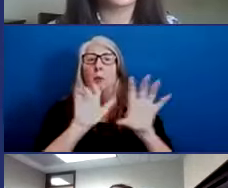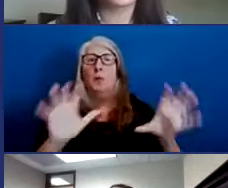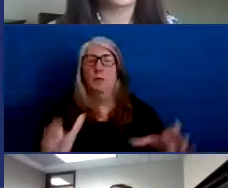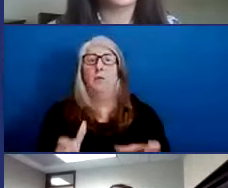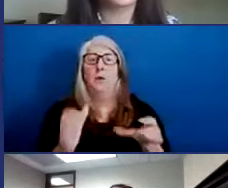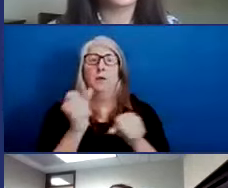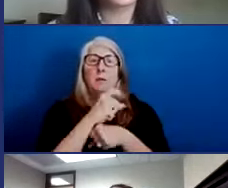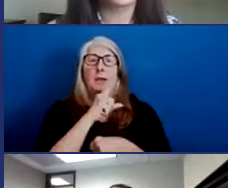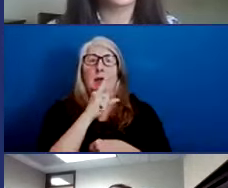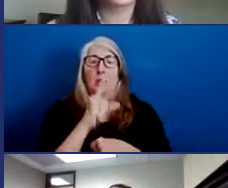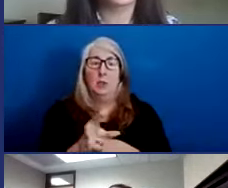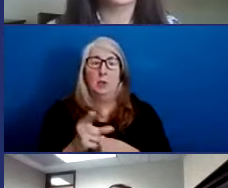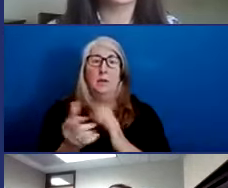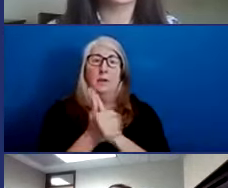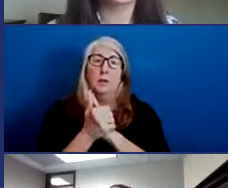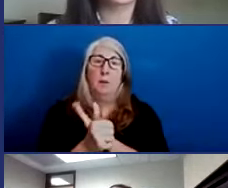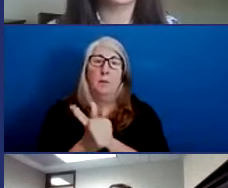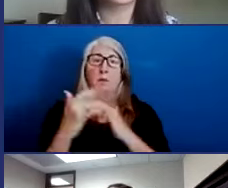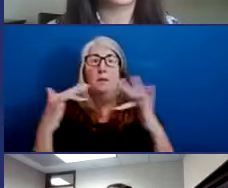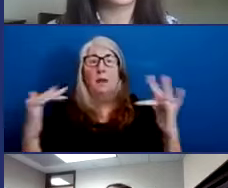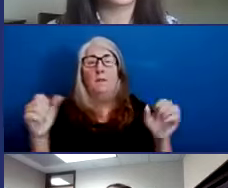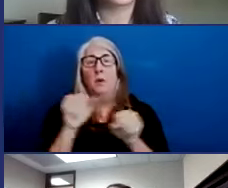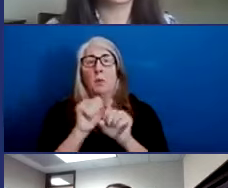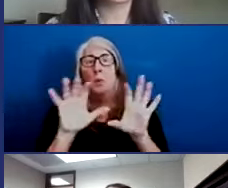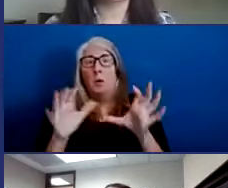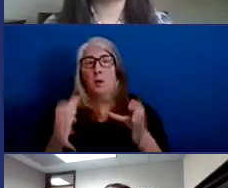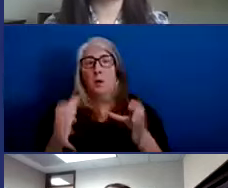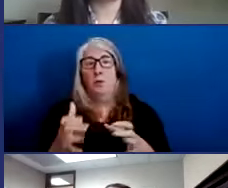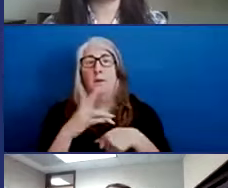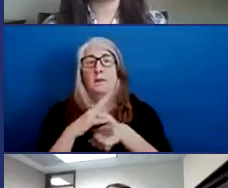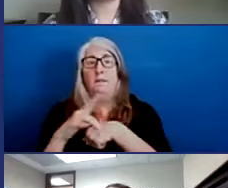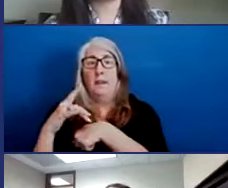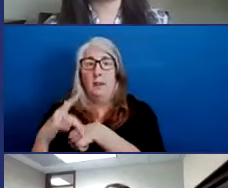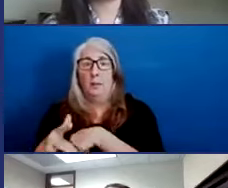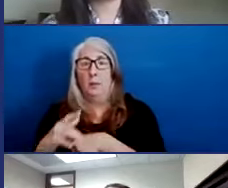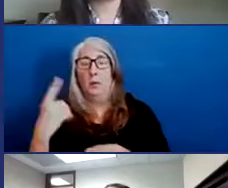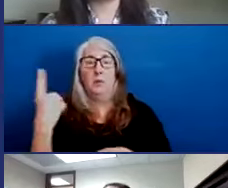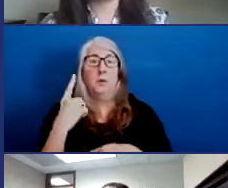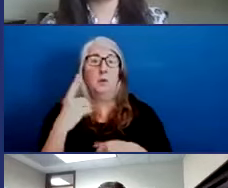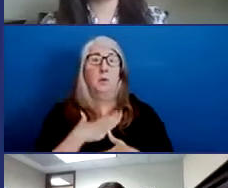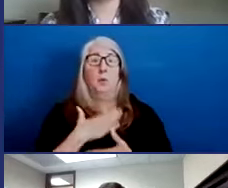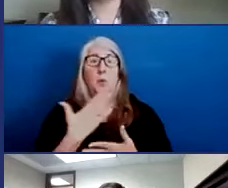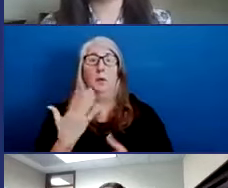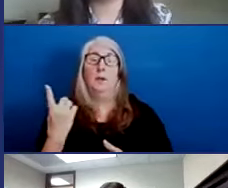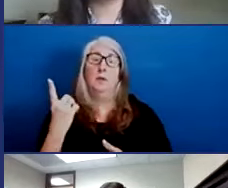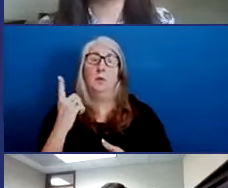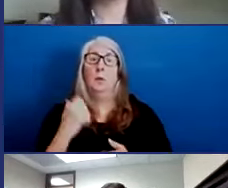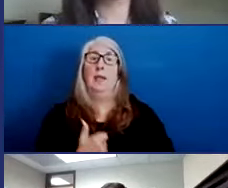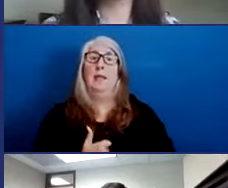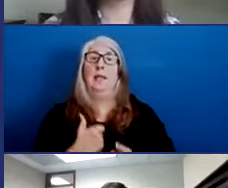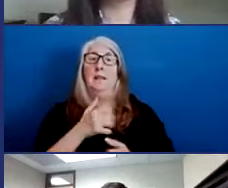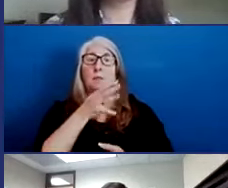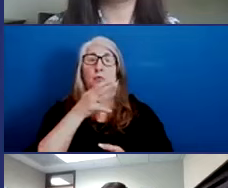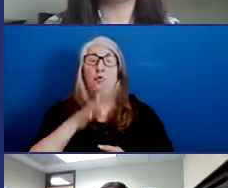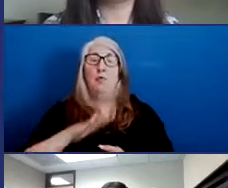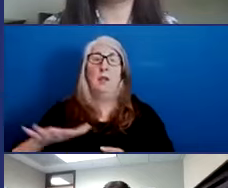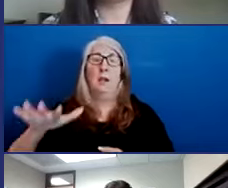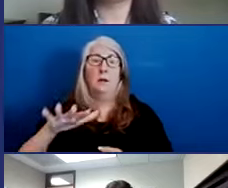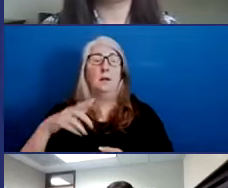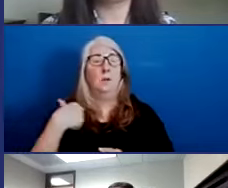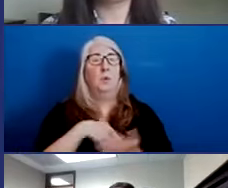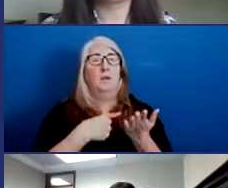culturally competent, diverse workforce that's available, or even someone who's willing to potentially live in a rural setting. We were talking about that at a rural